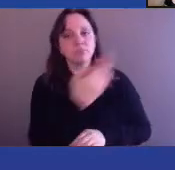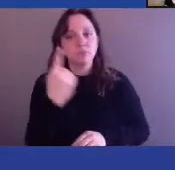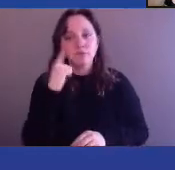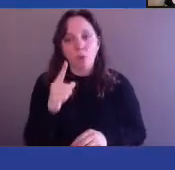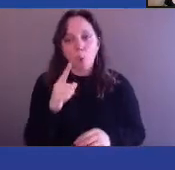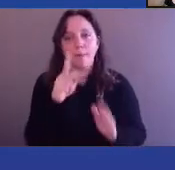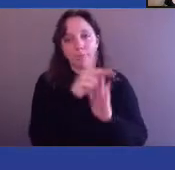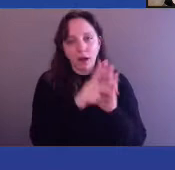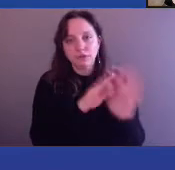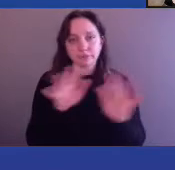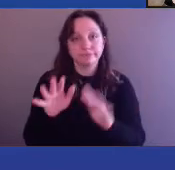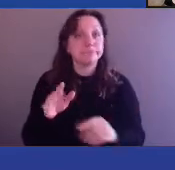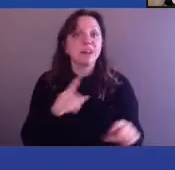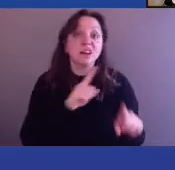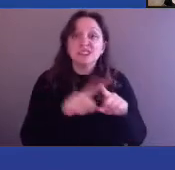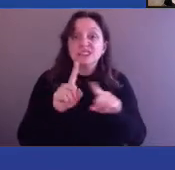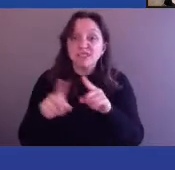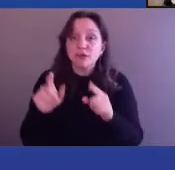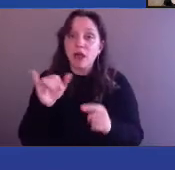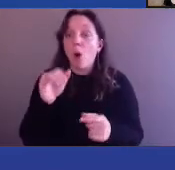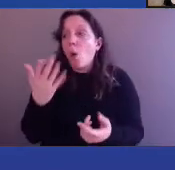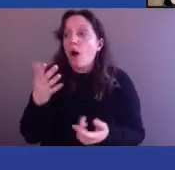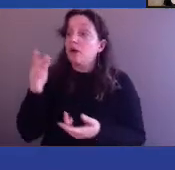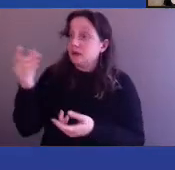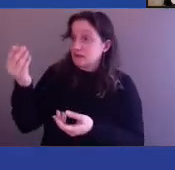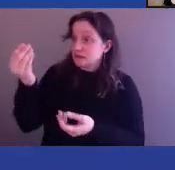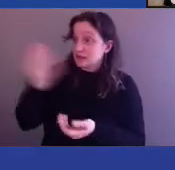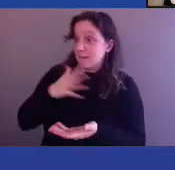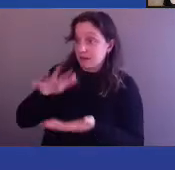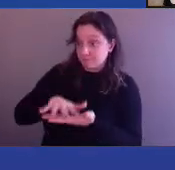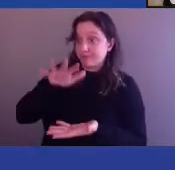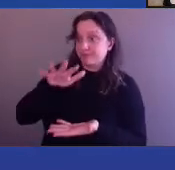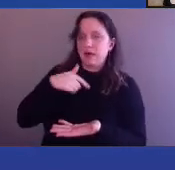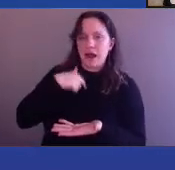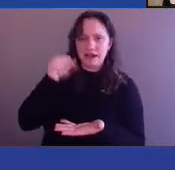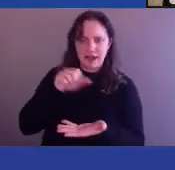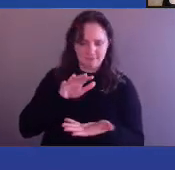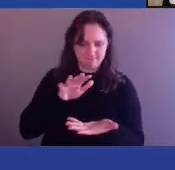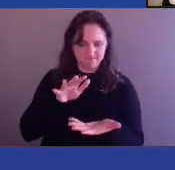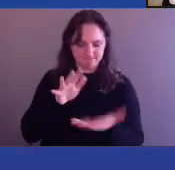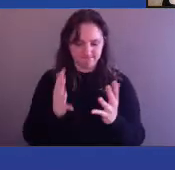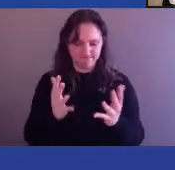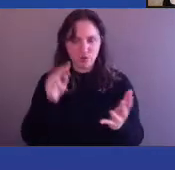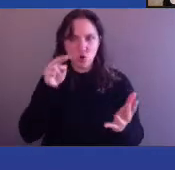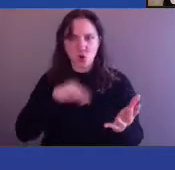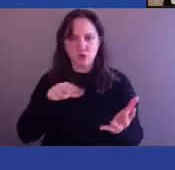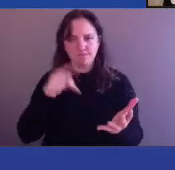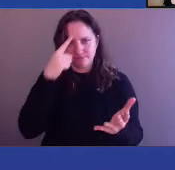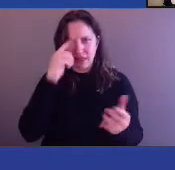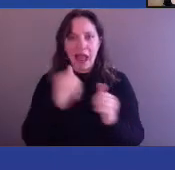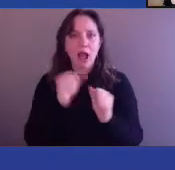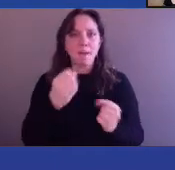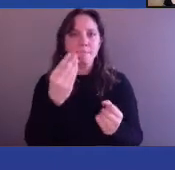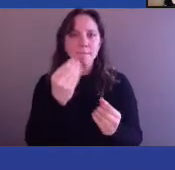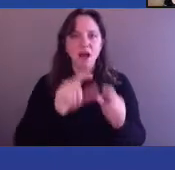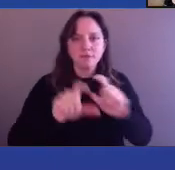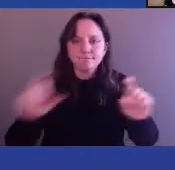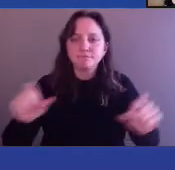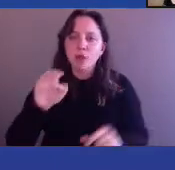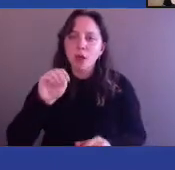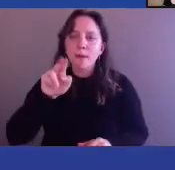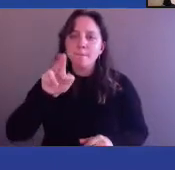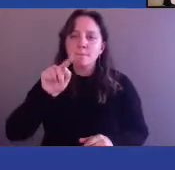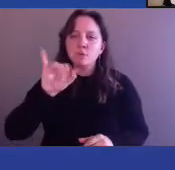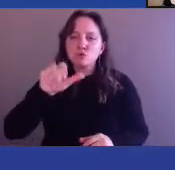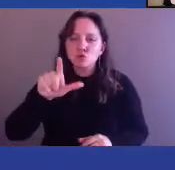mutual aid efforts and on the governmental level by influencing new actions or changes to public